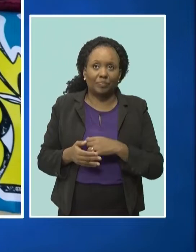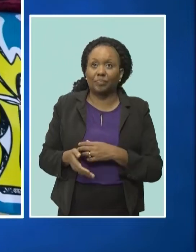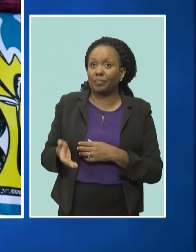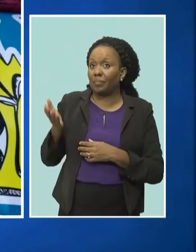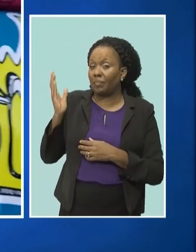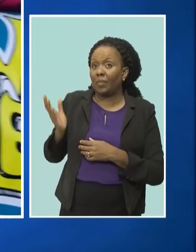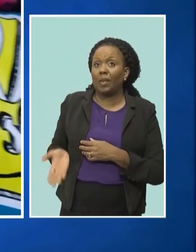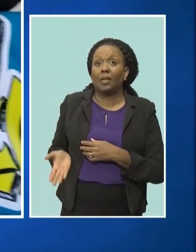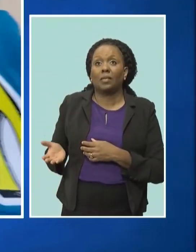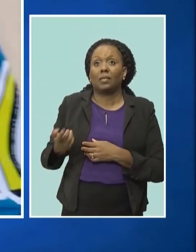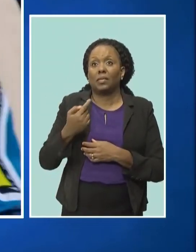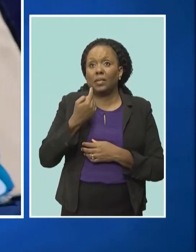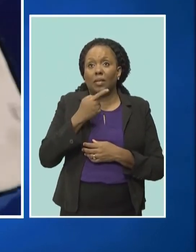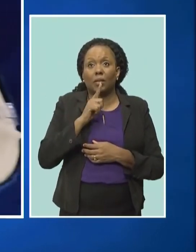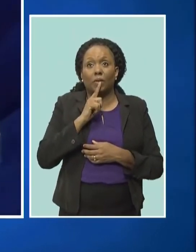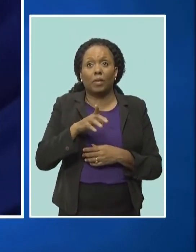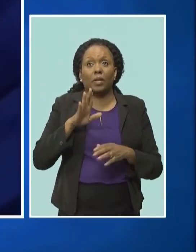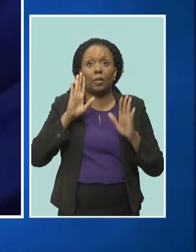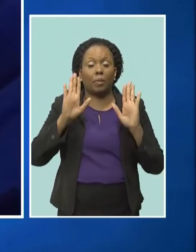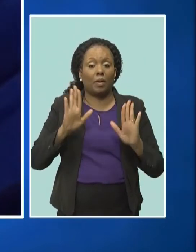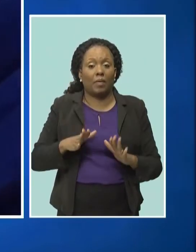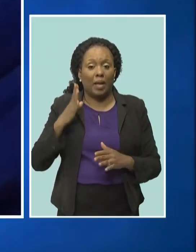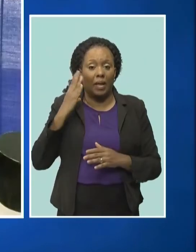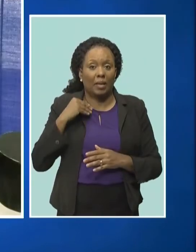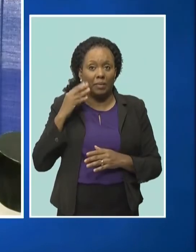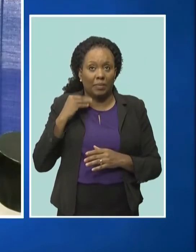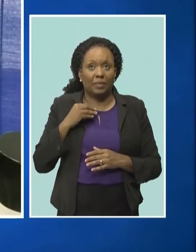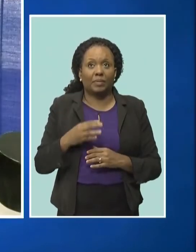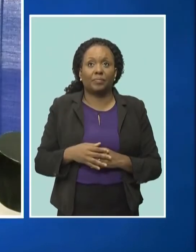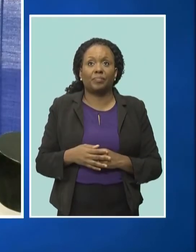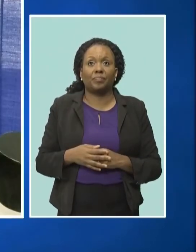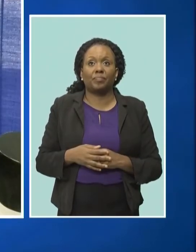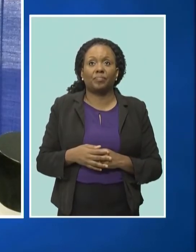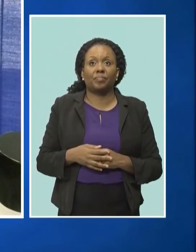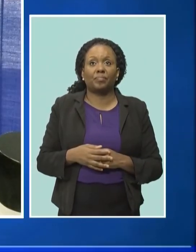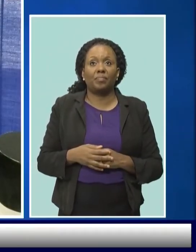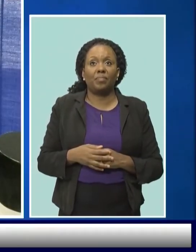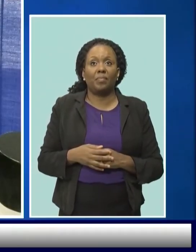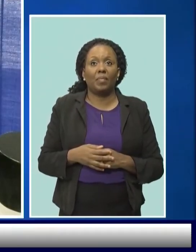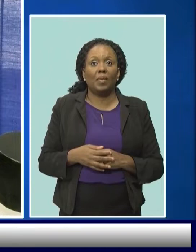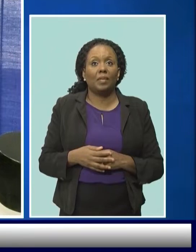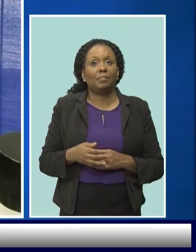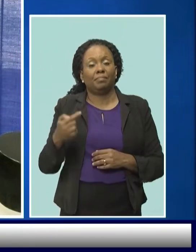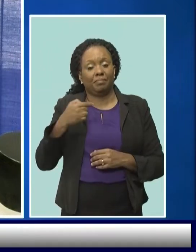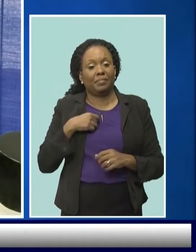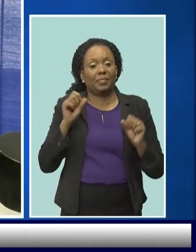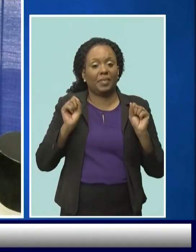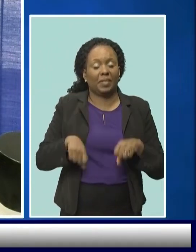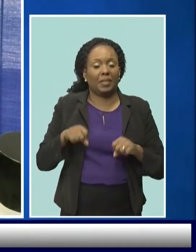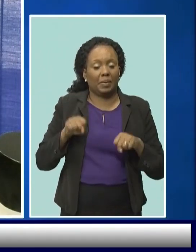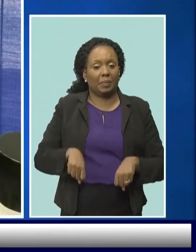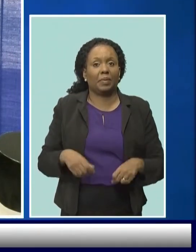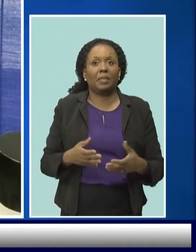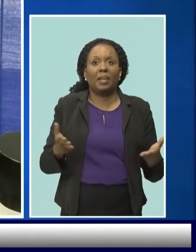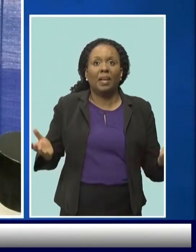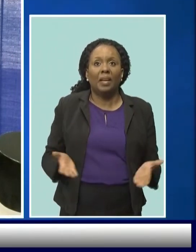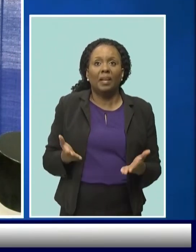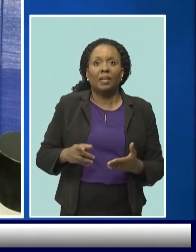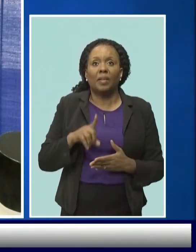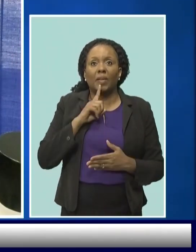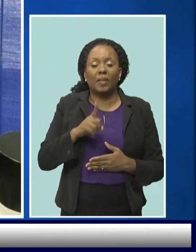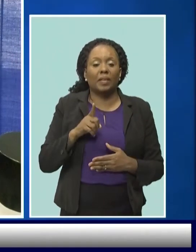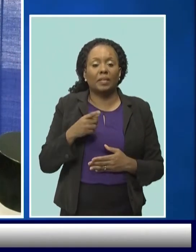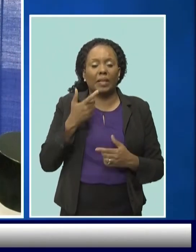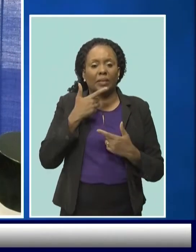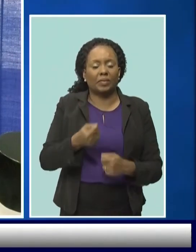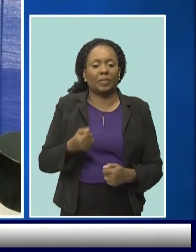truly beneficial experience. Being able to be here at TIS has been an interesting experience for